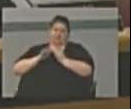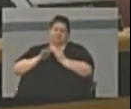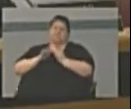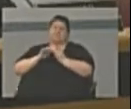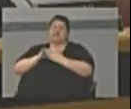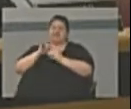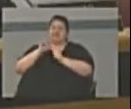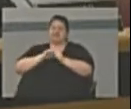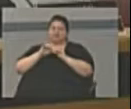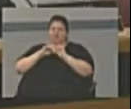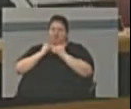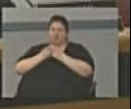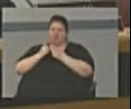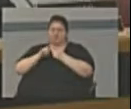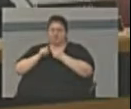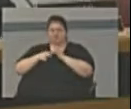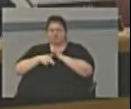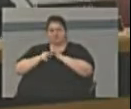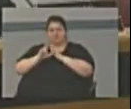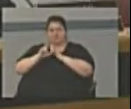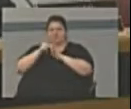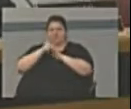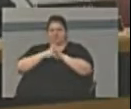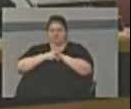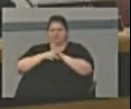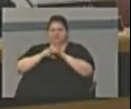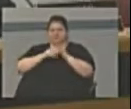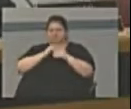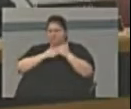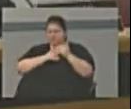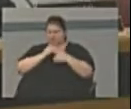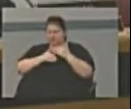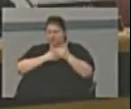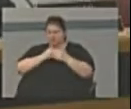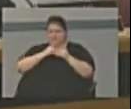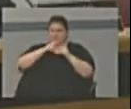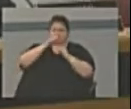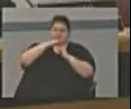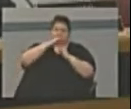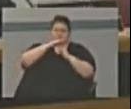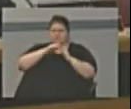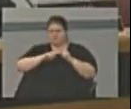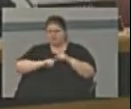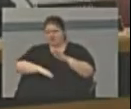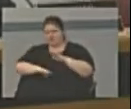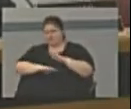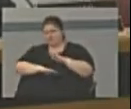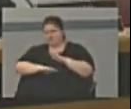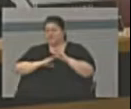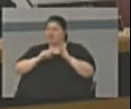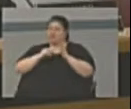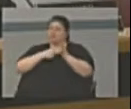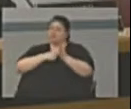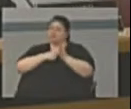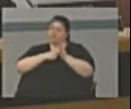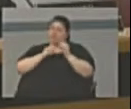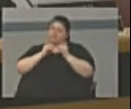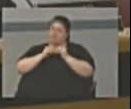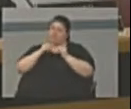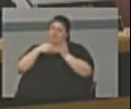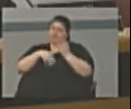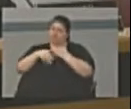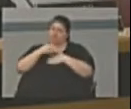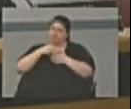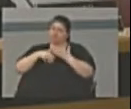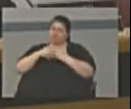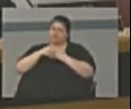to review policies and procedures top to bottom. It will require more interaction